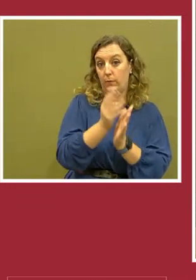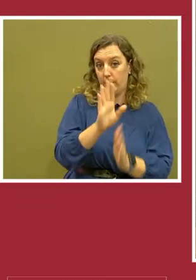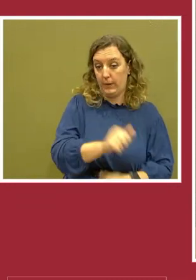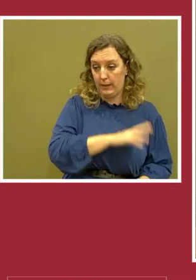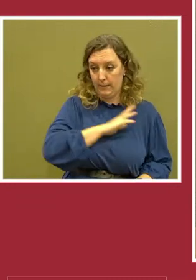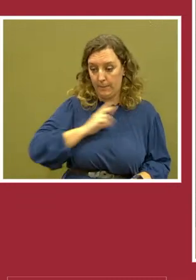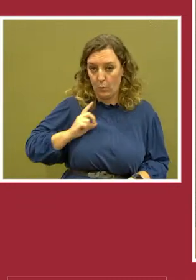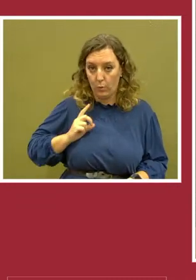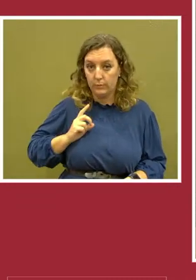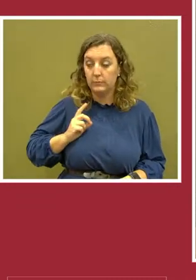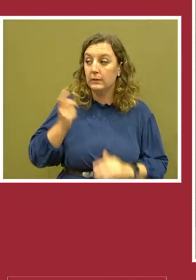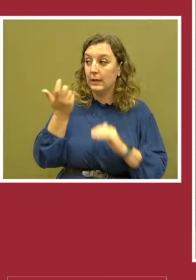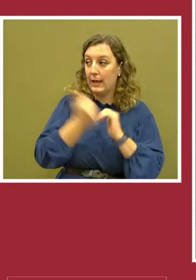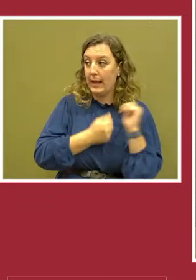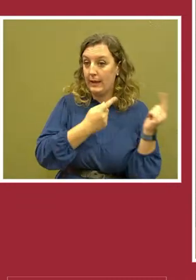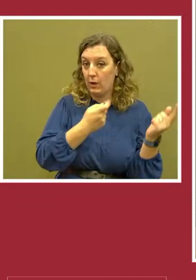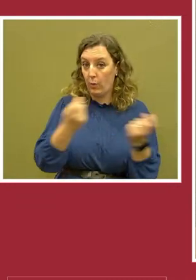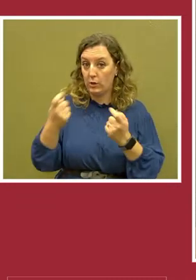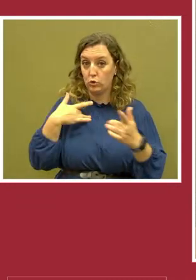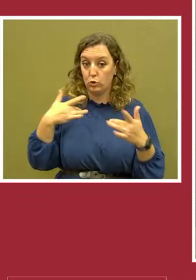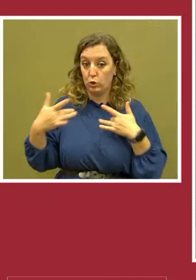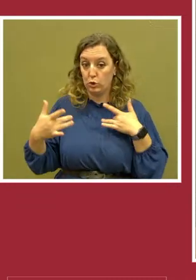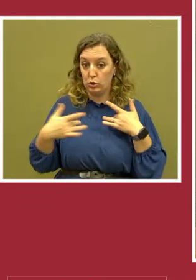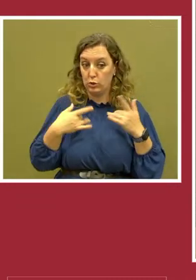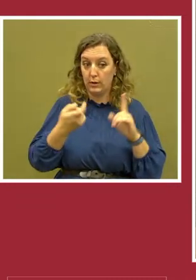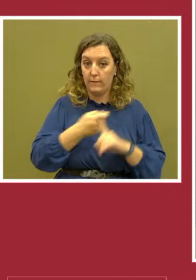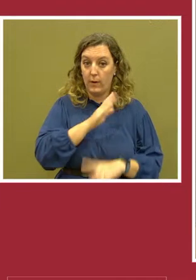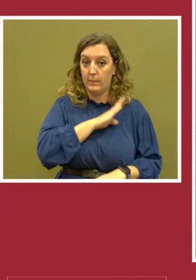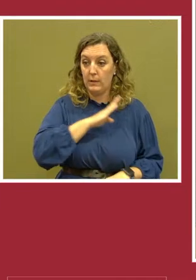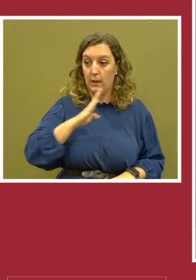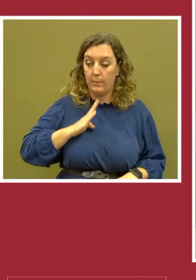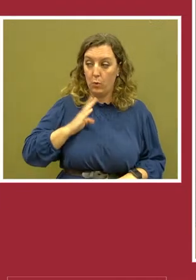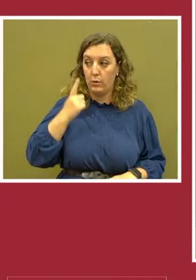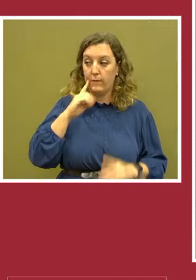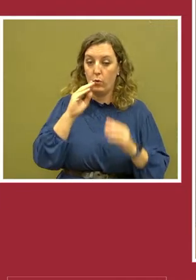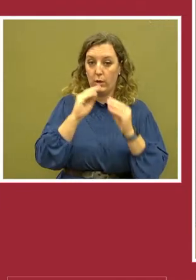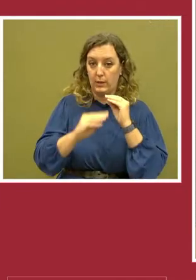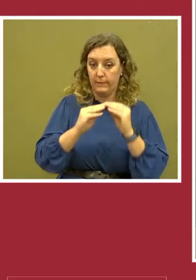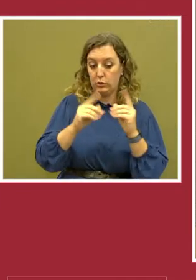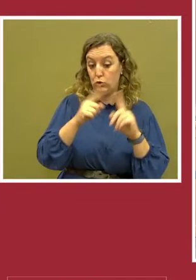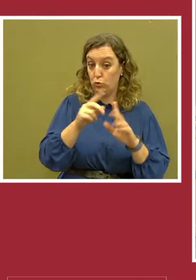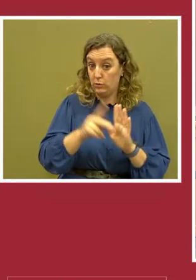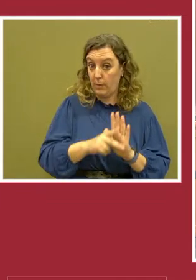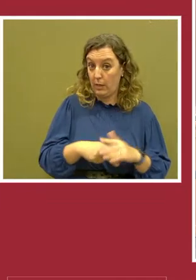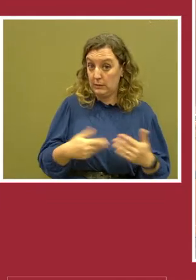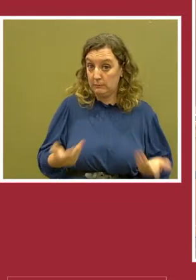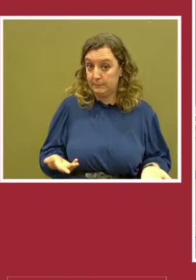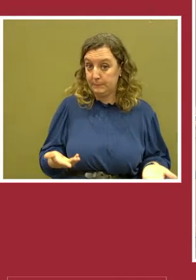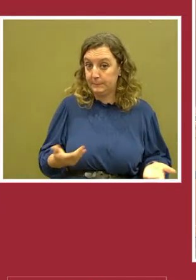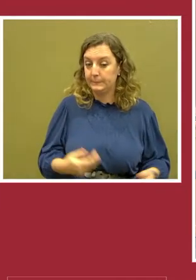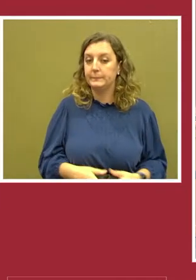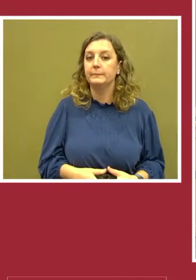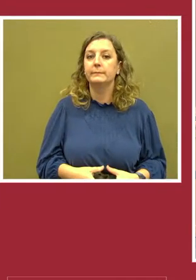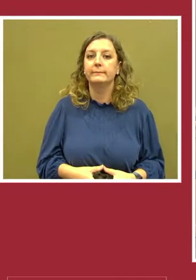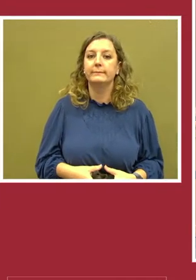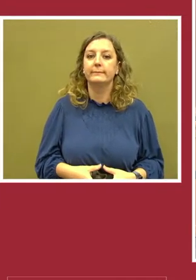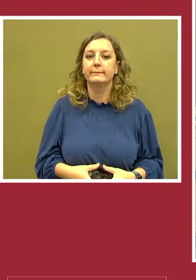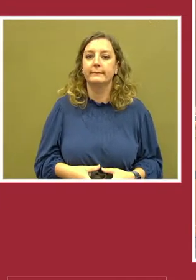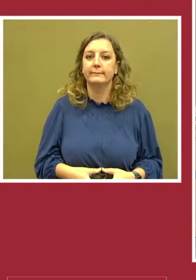board. Are there any questions or concerns that board members have regarding the revisions to the policy?